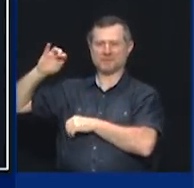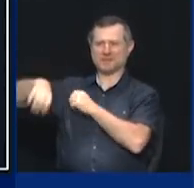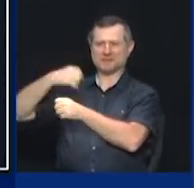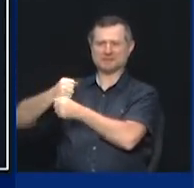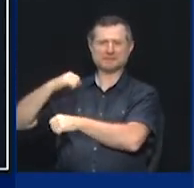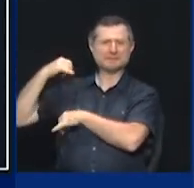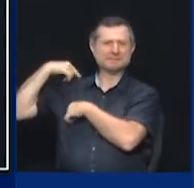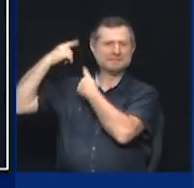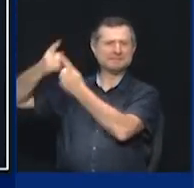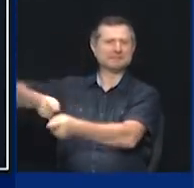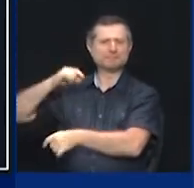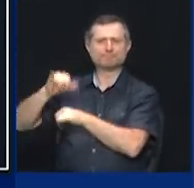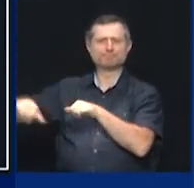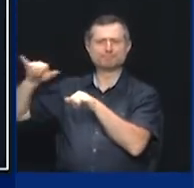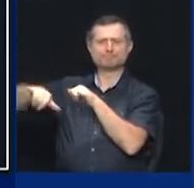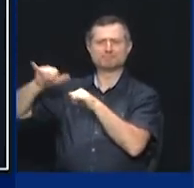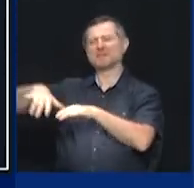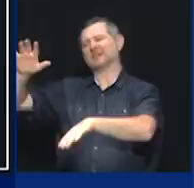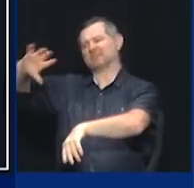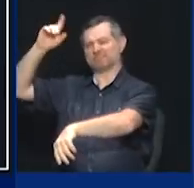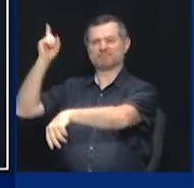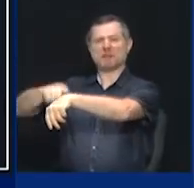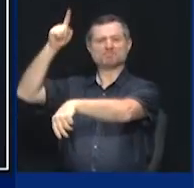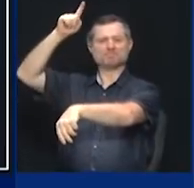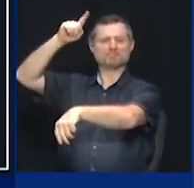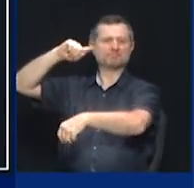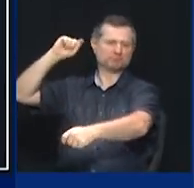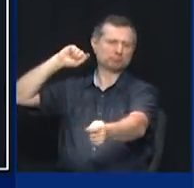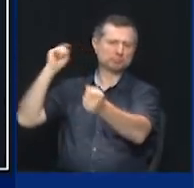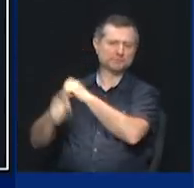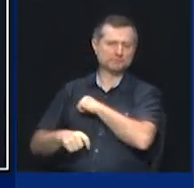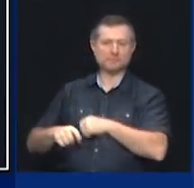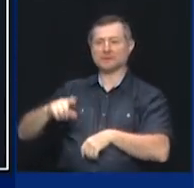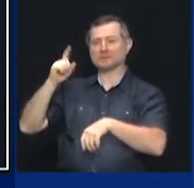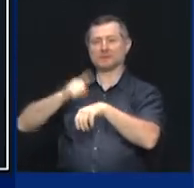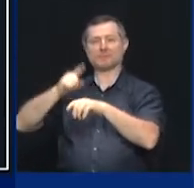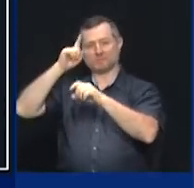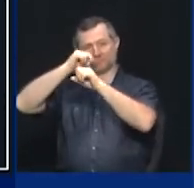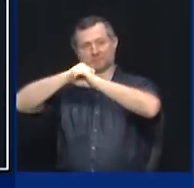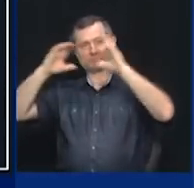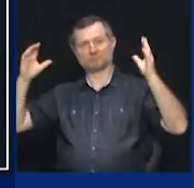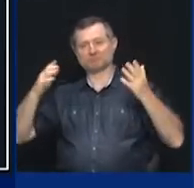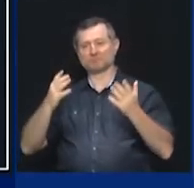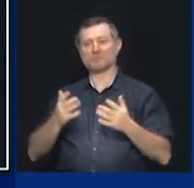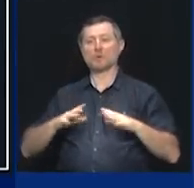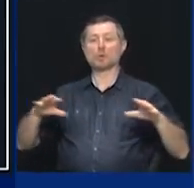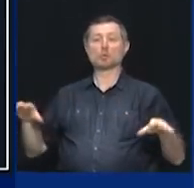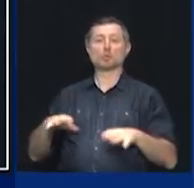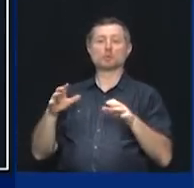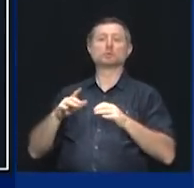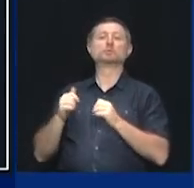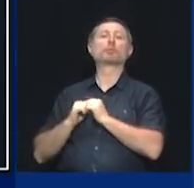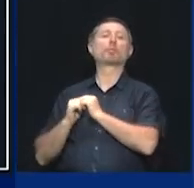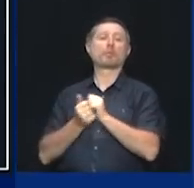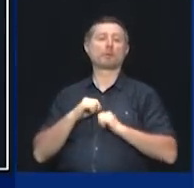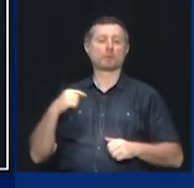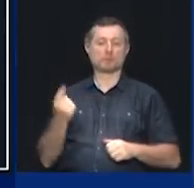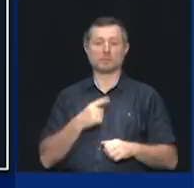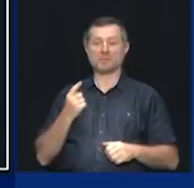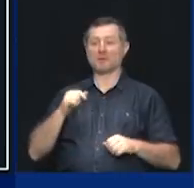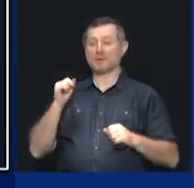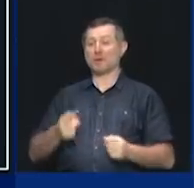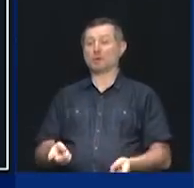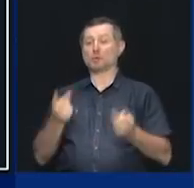It is time we reimagine and reinvent, and we do it together. We have to do two things